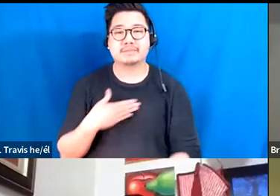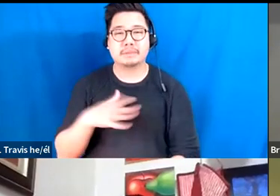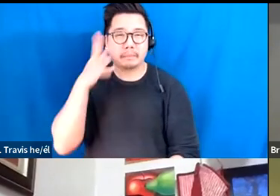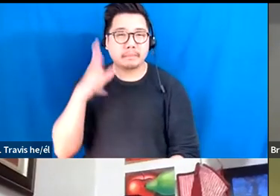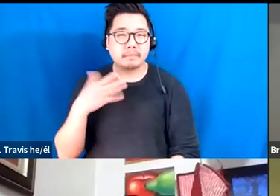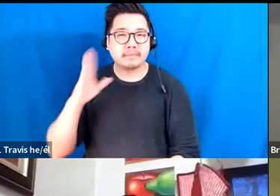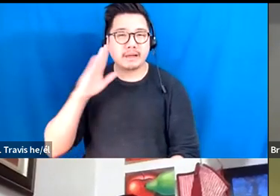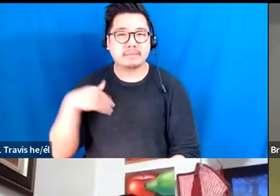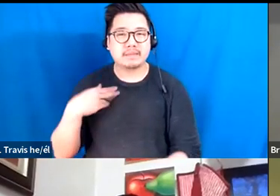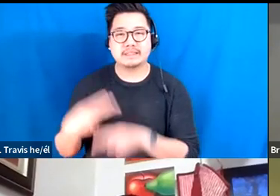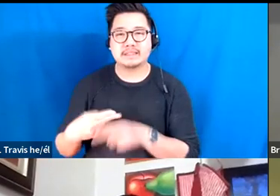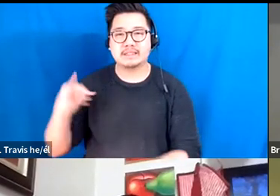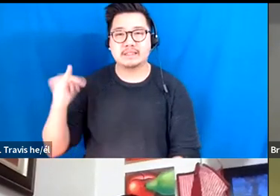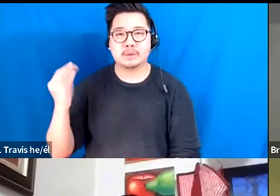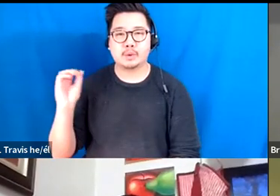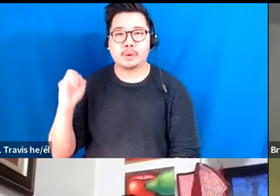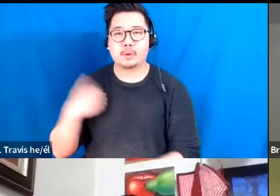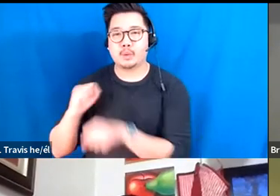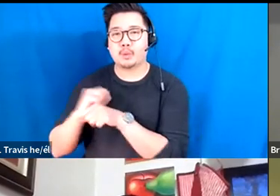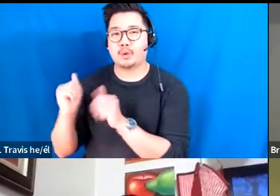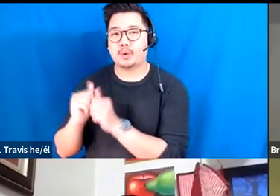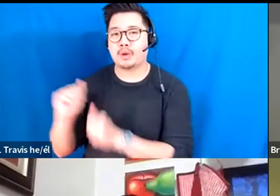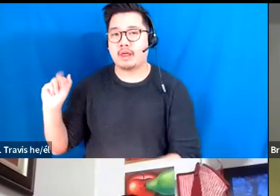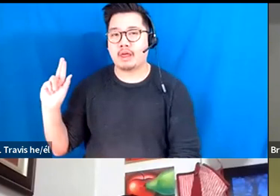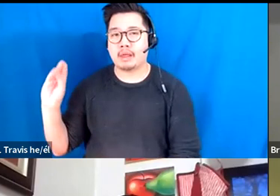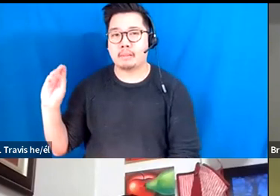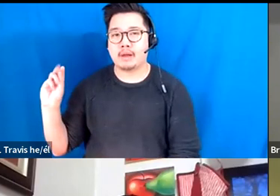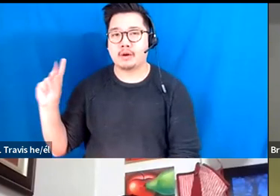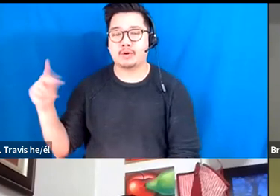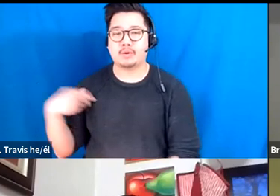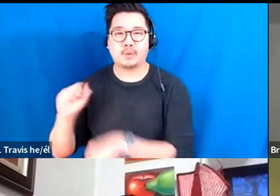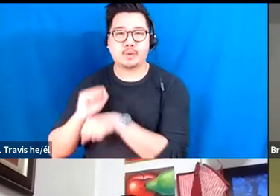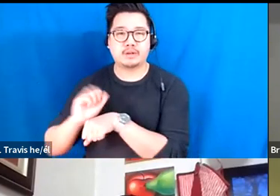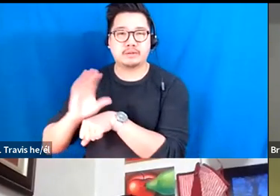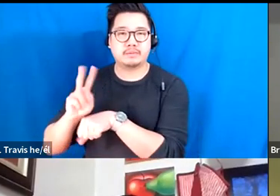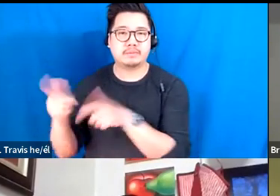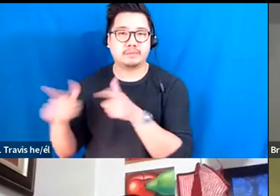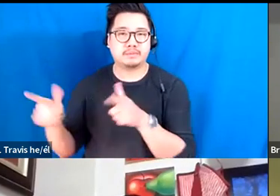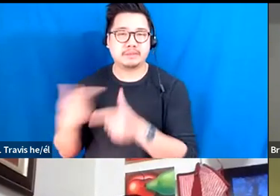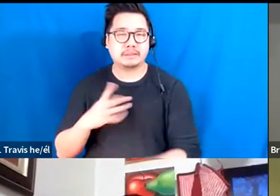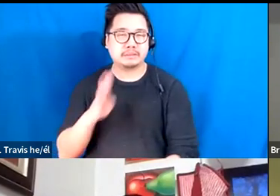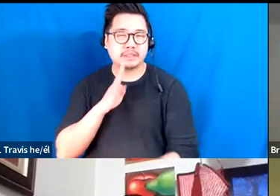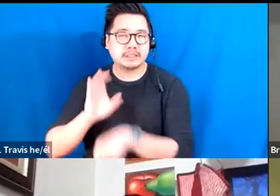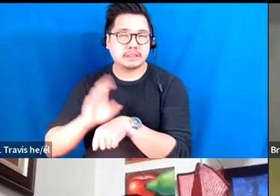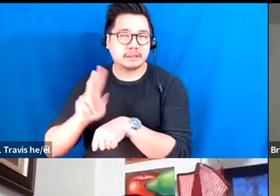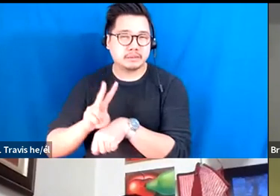partner armando for cabo verdi creole interpreter your name is